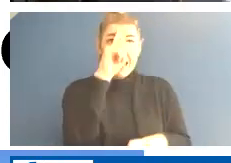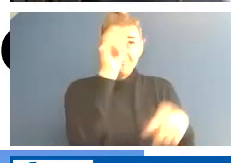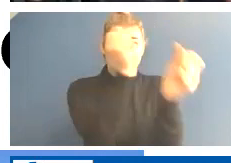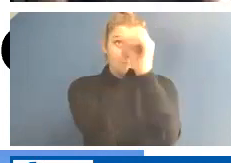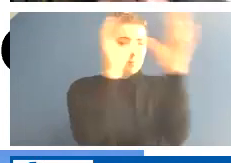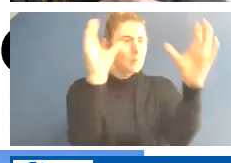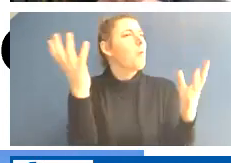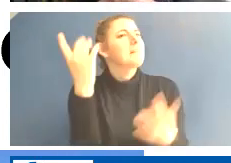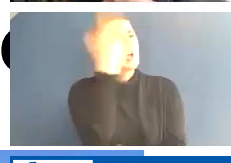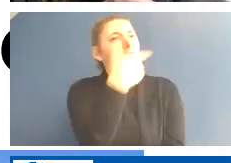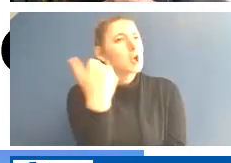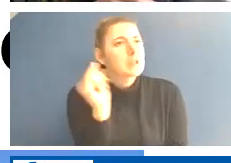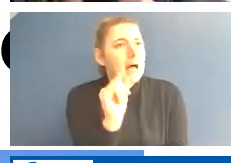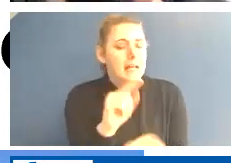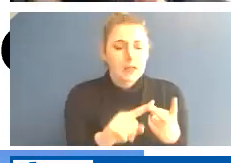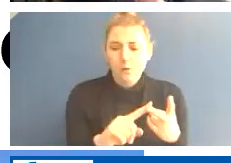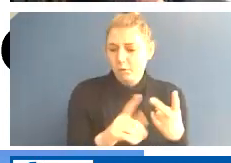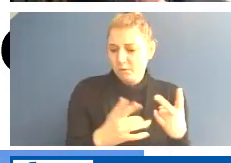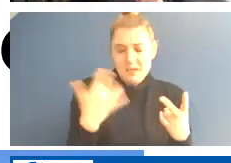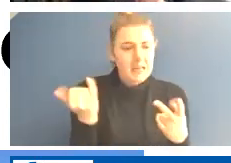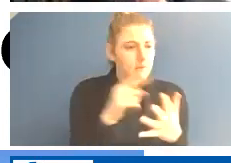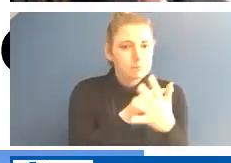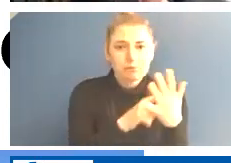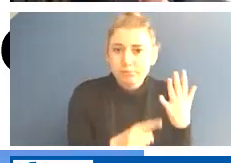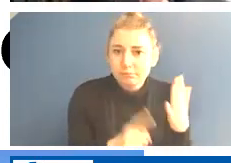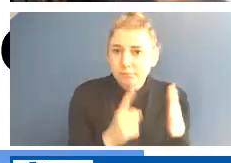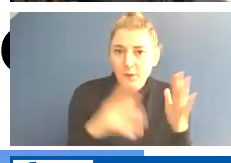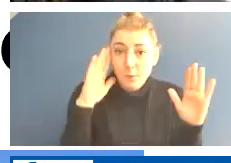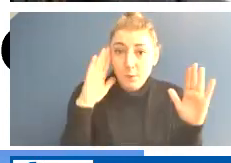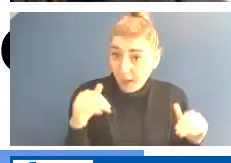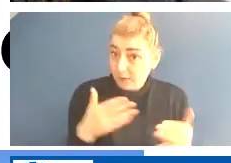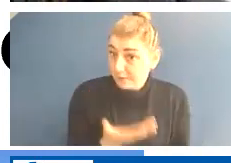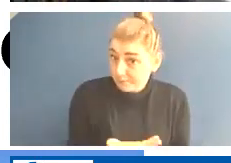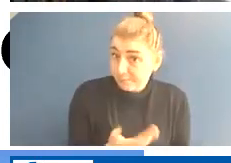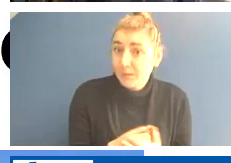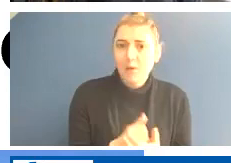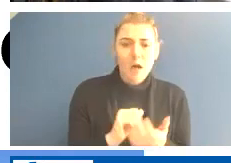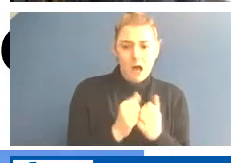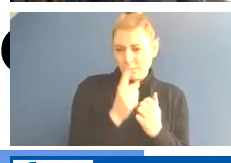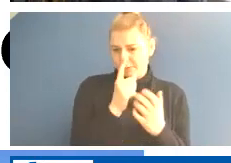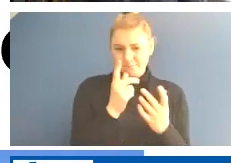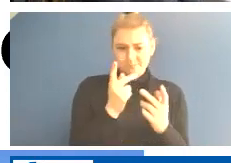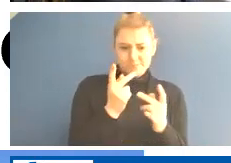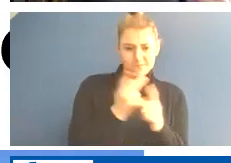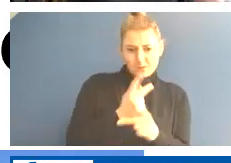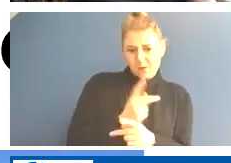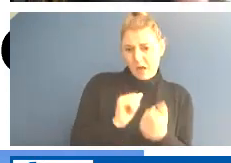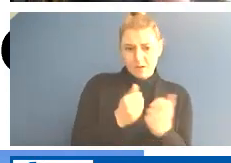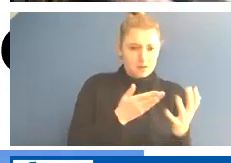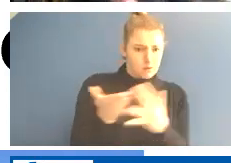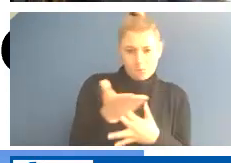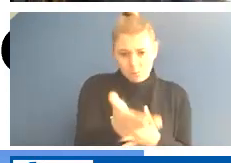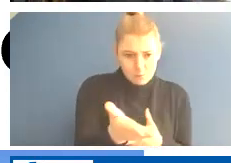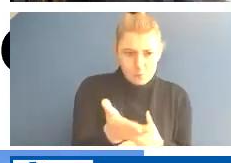or mentally imagine what to expect or how to navigate different dynamics.